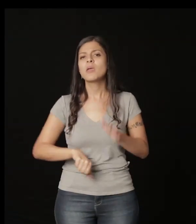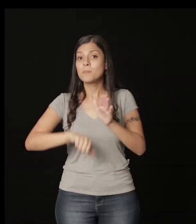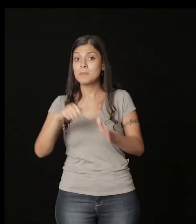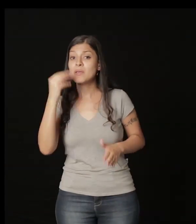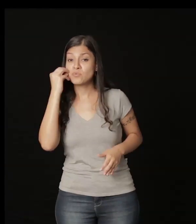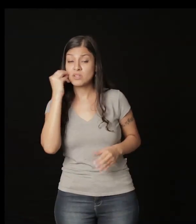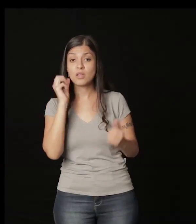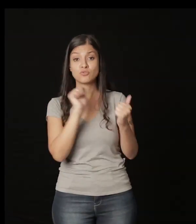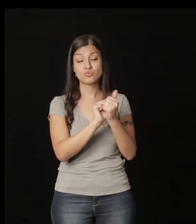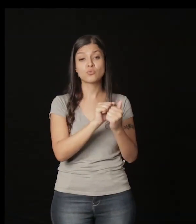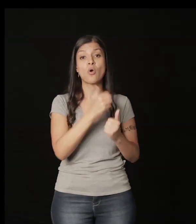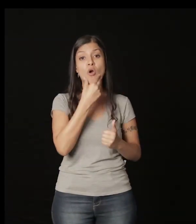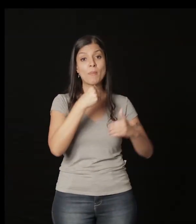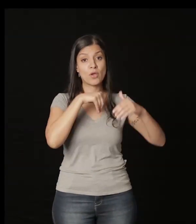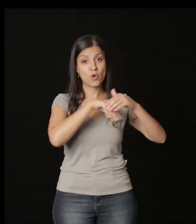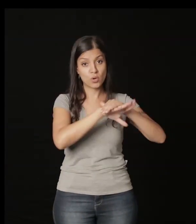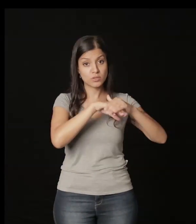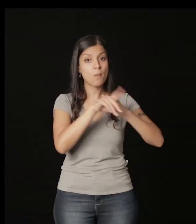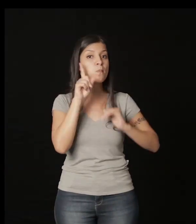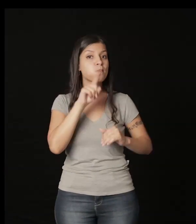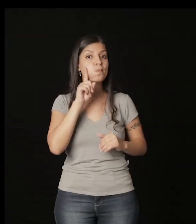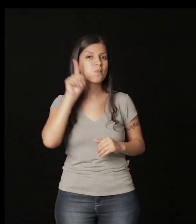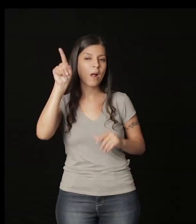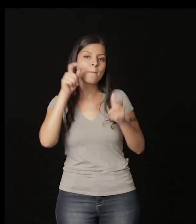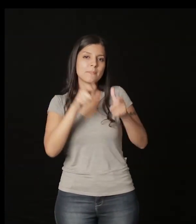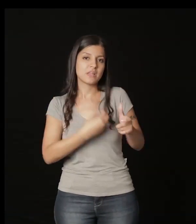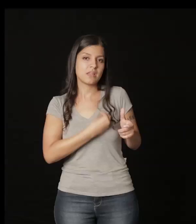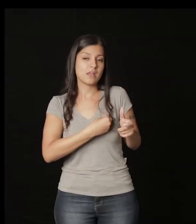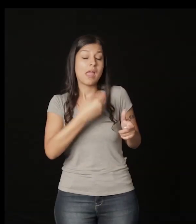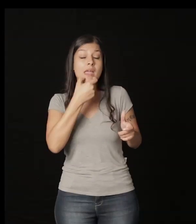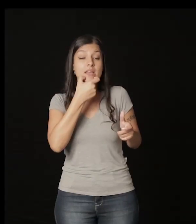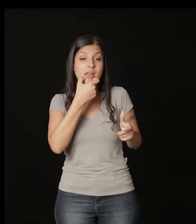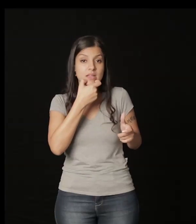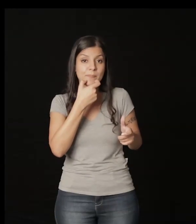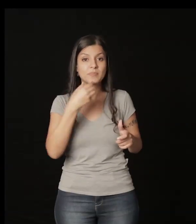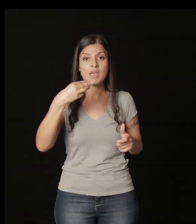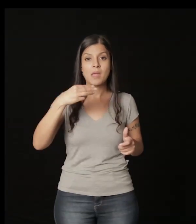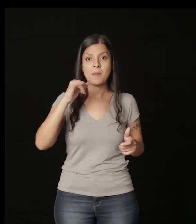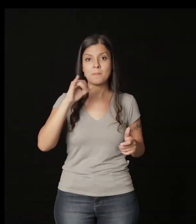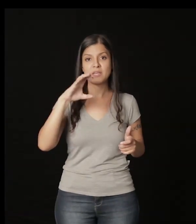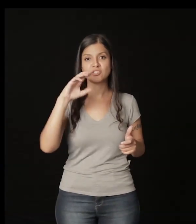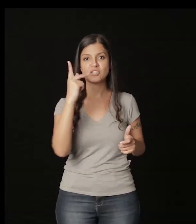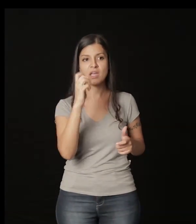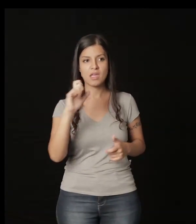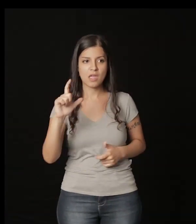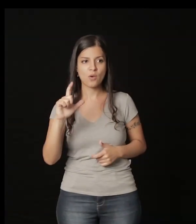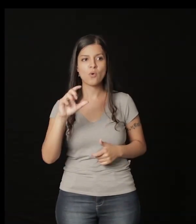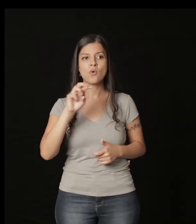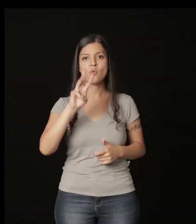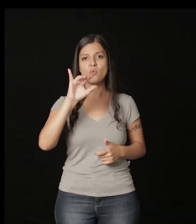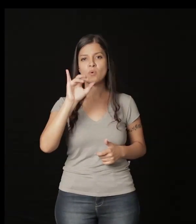a collector, an American collector in England called Michael Wilson,